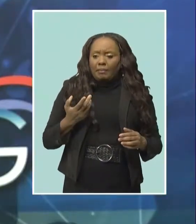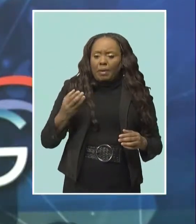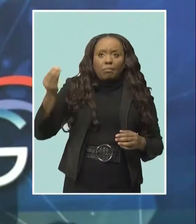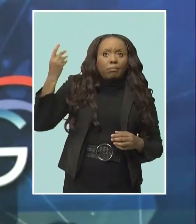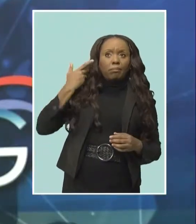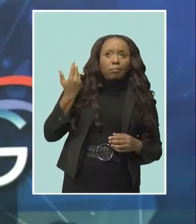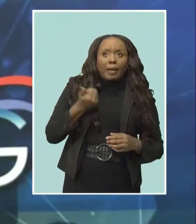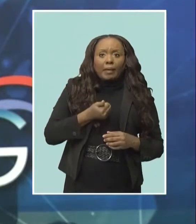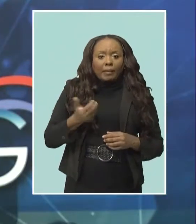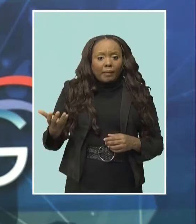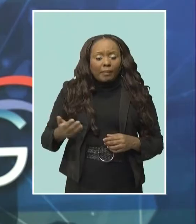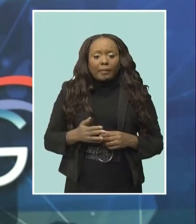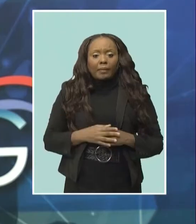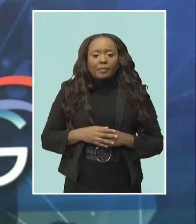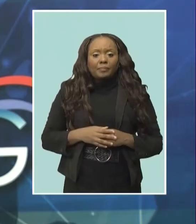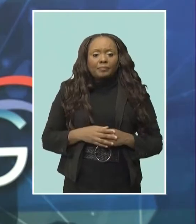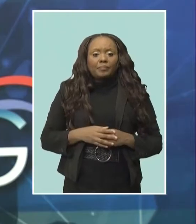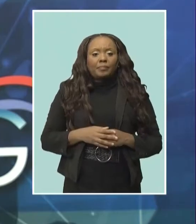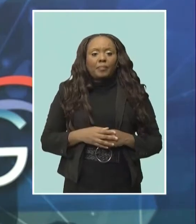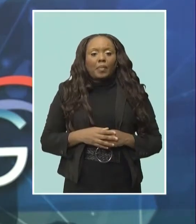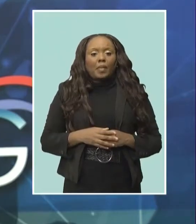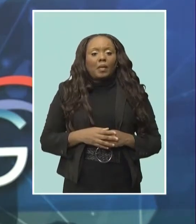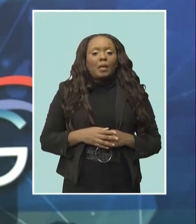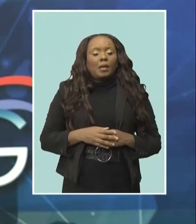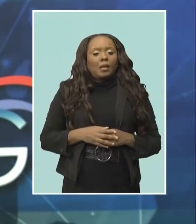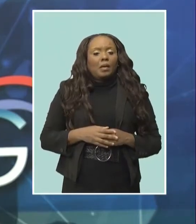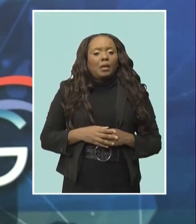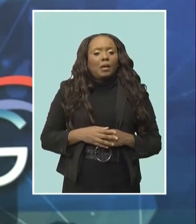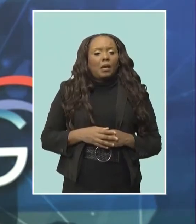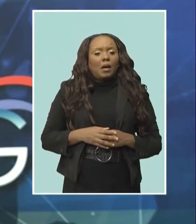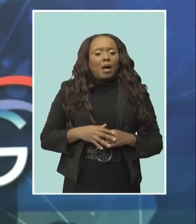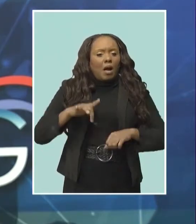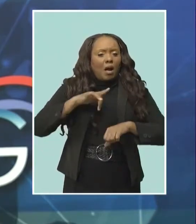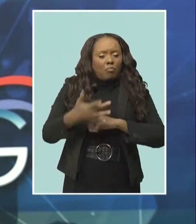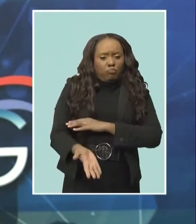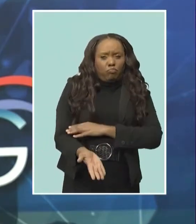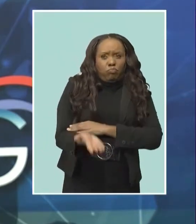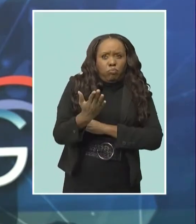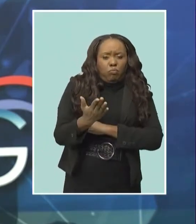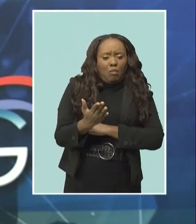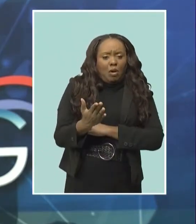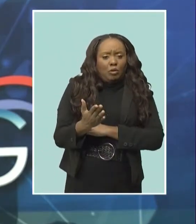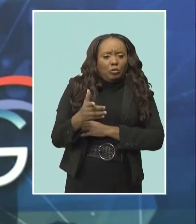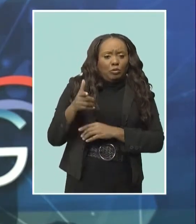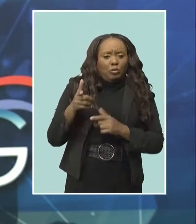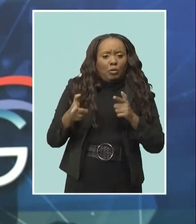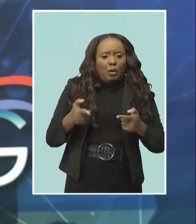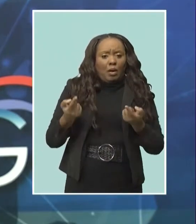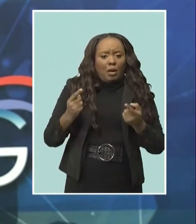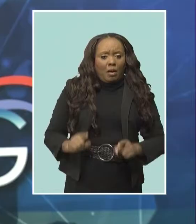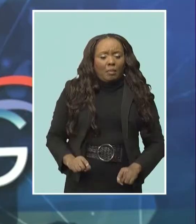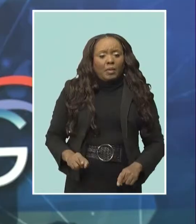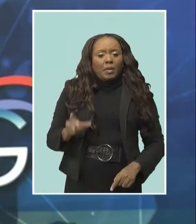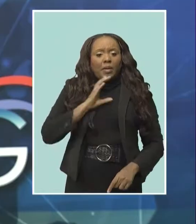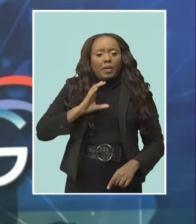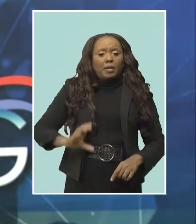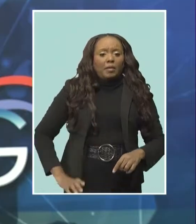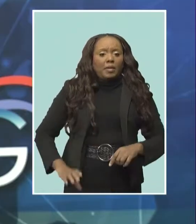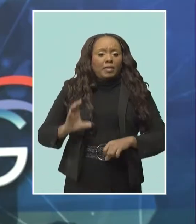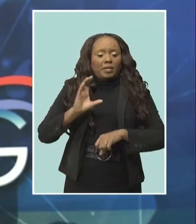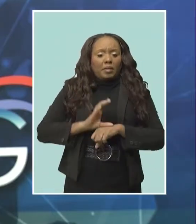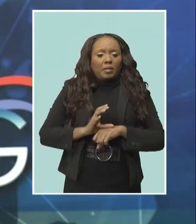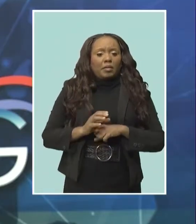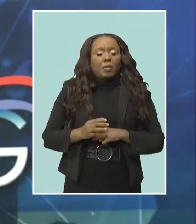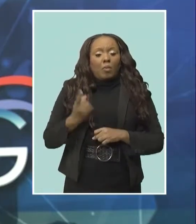are investigating an early morning shooting along Worthing, Christchurch, that left a man injured. Police, in a statement, said the victim